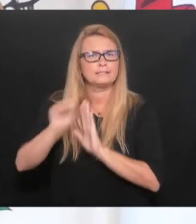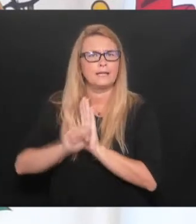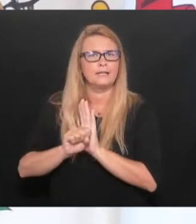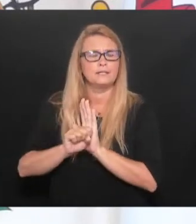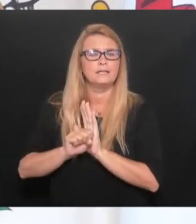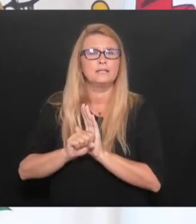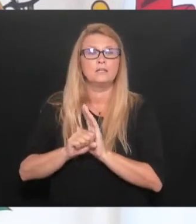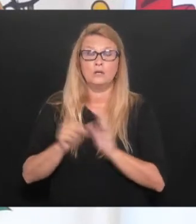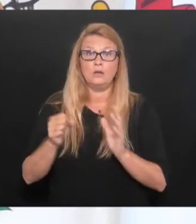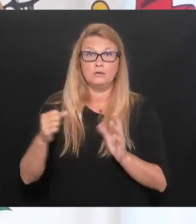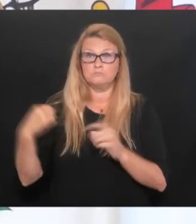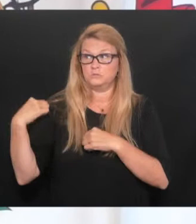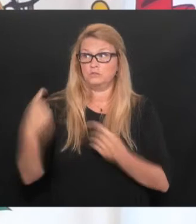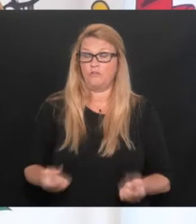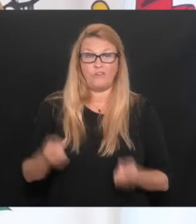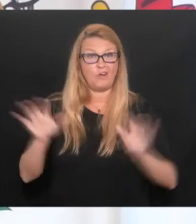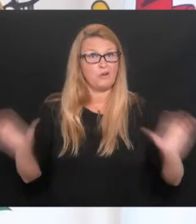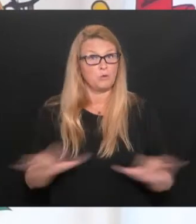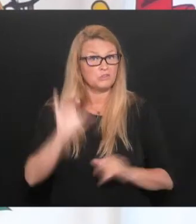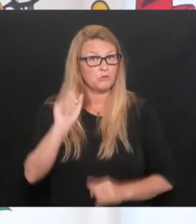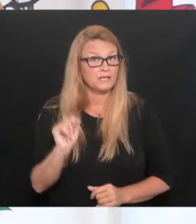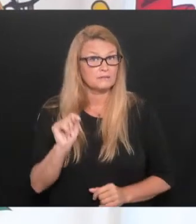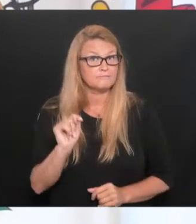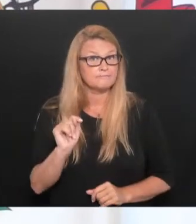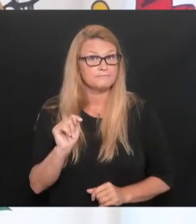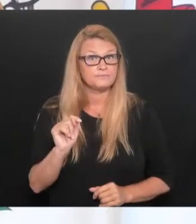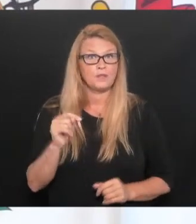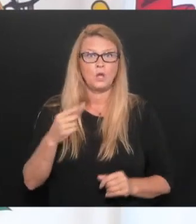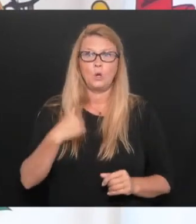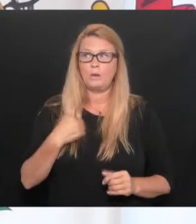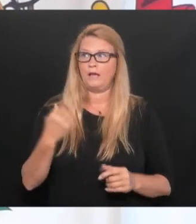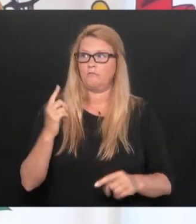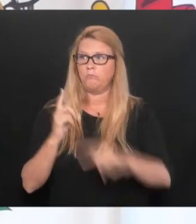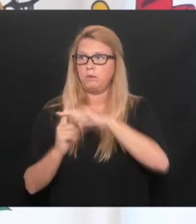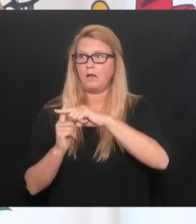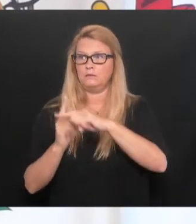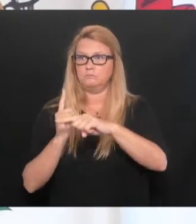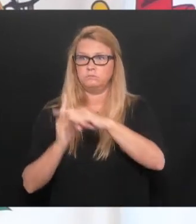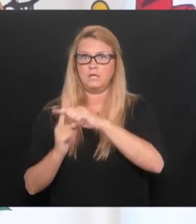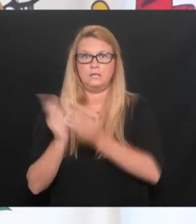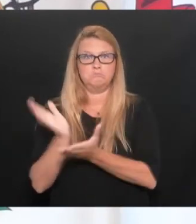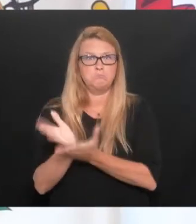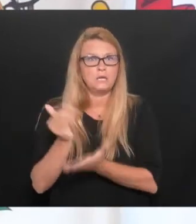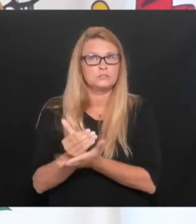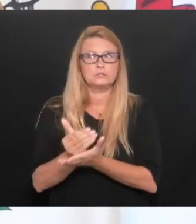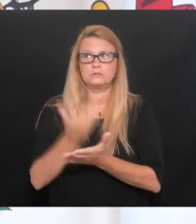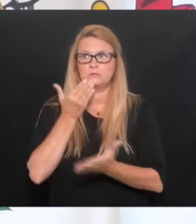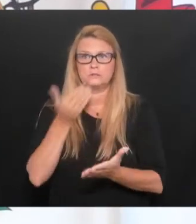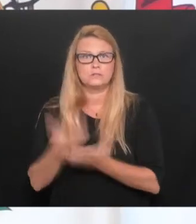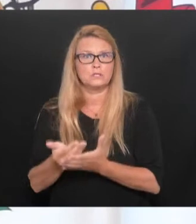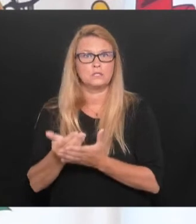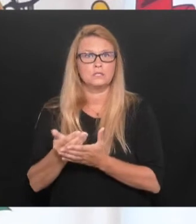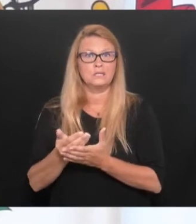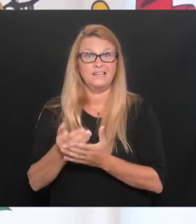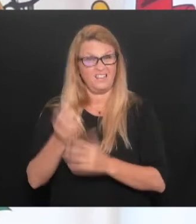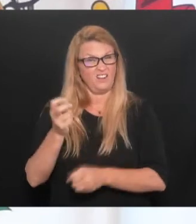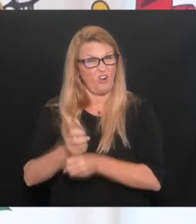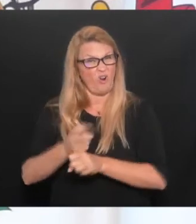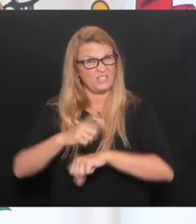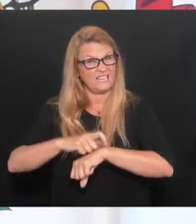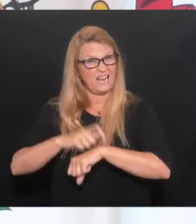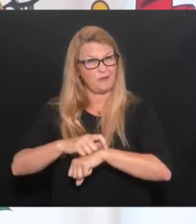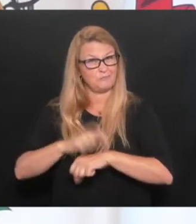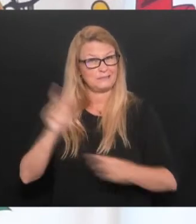Now, we've done that, and we've produced surplus after surplus in really trying and difficult times.